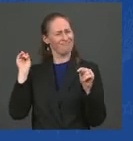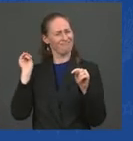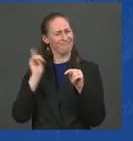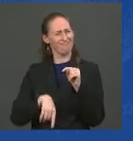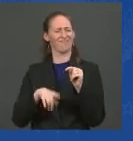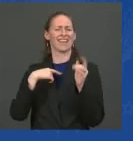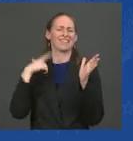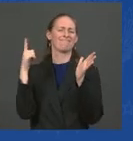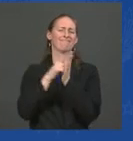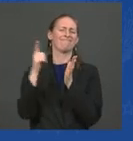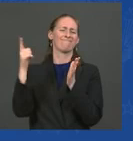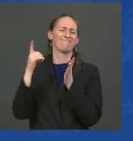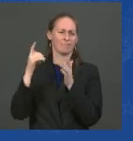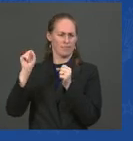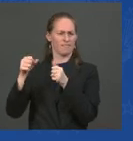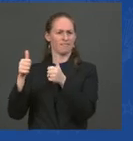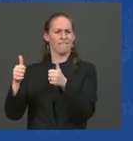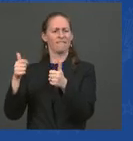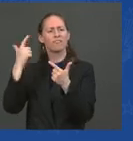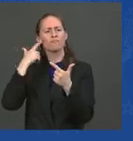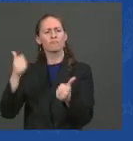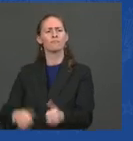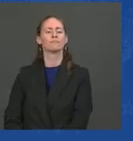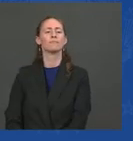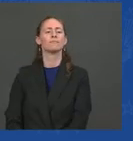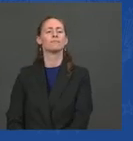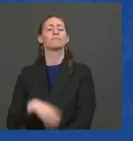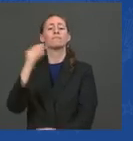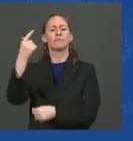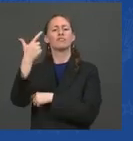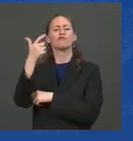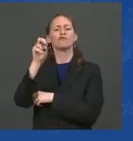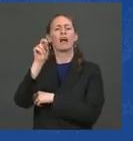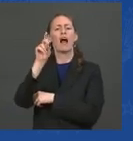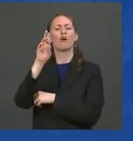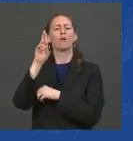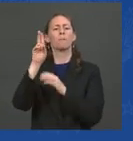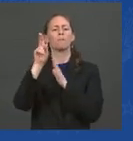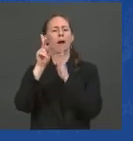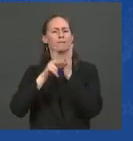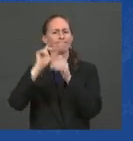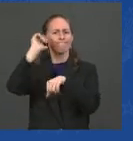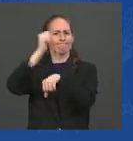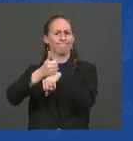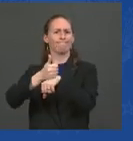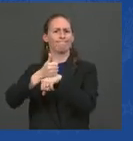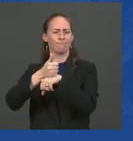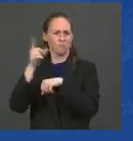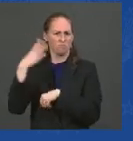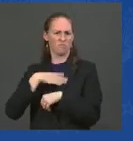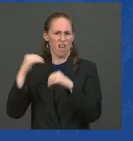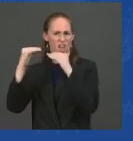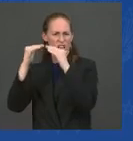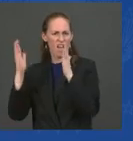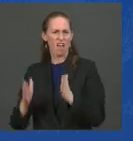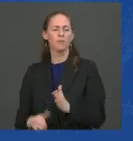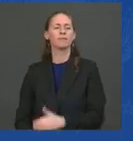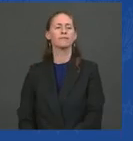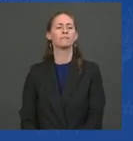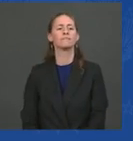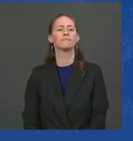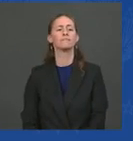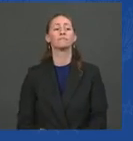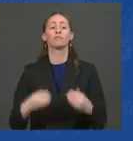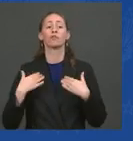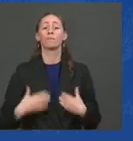establishing the White House Gender Policy Council, demonstrating that our commitment to human rights begins at home, is among the